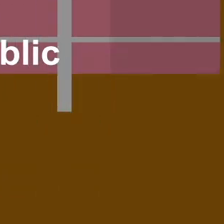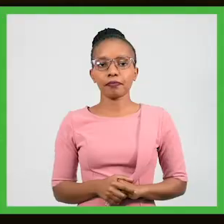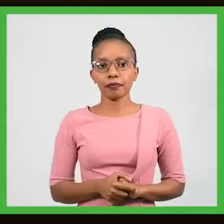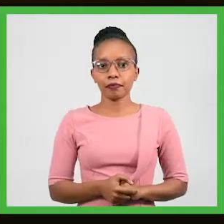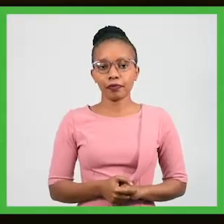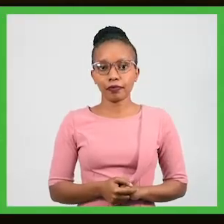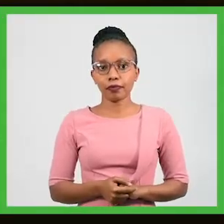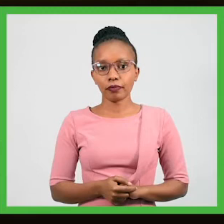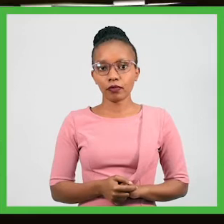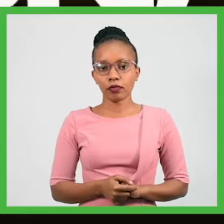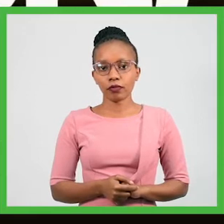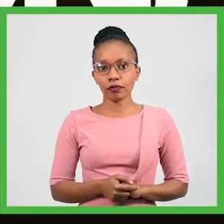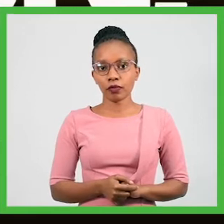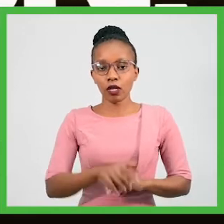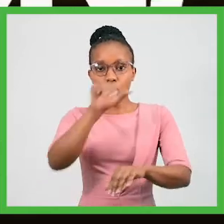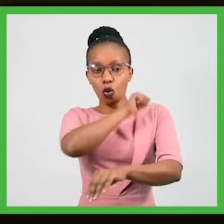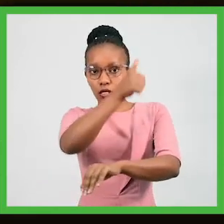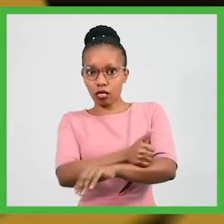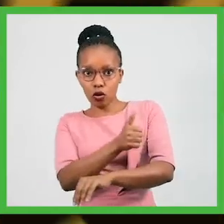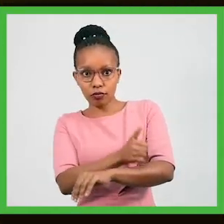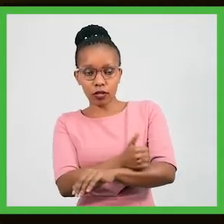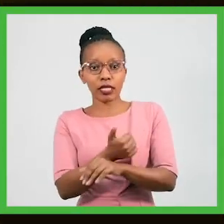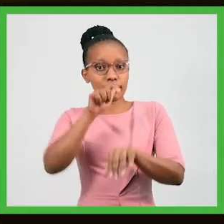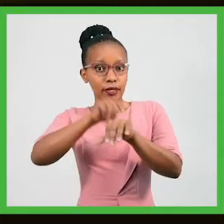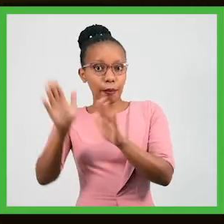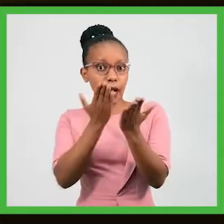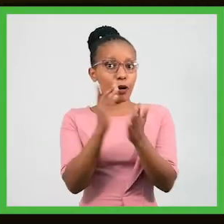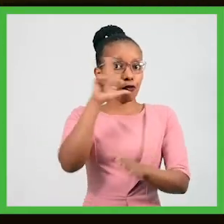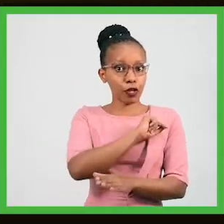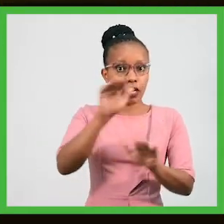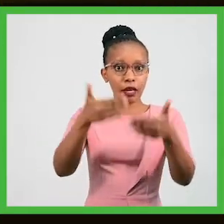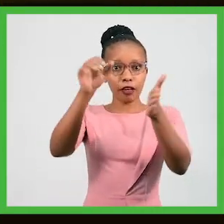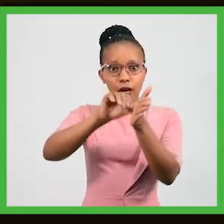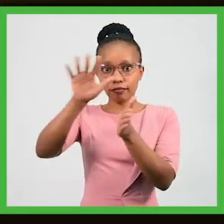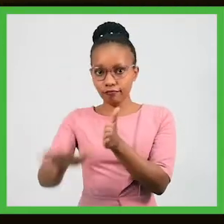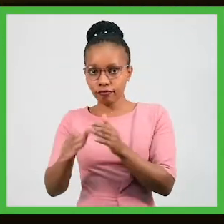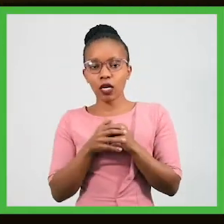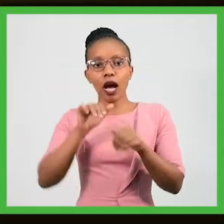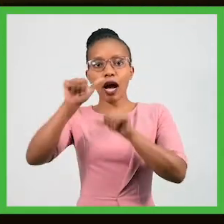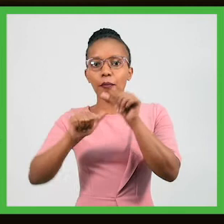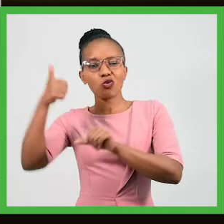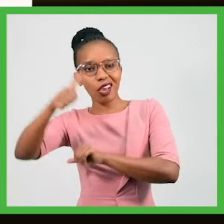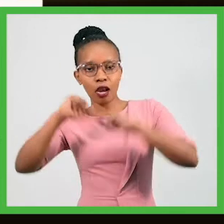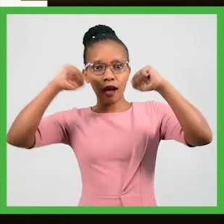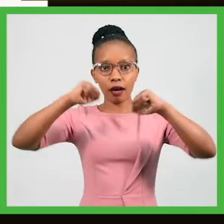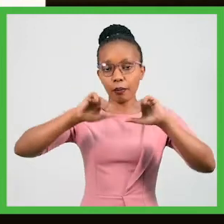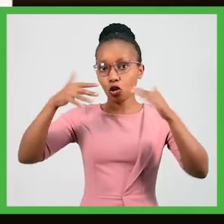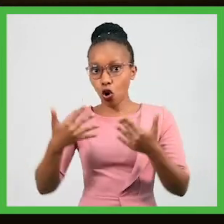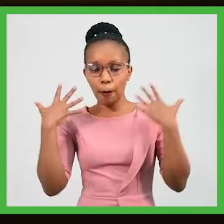occasions. Further, the authority may, upon application, grant an exemption in relation to any agreement or